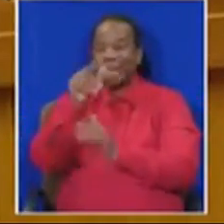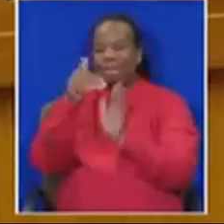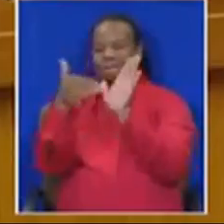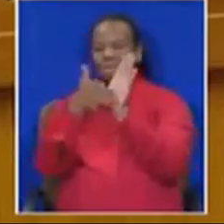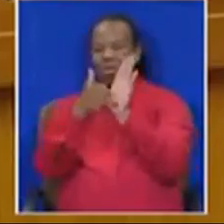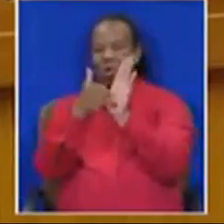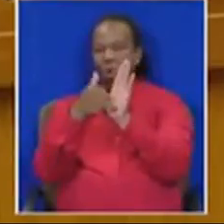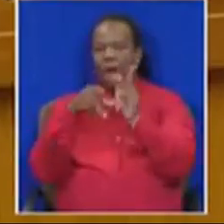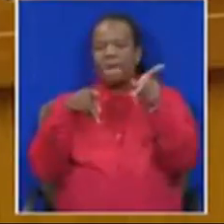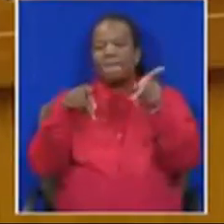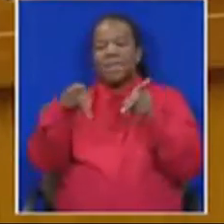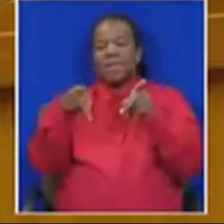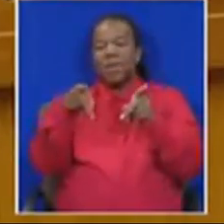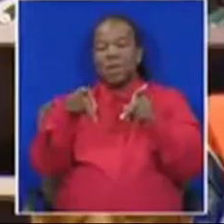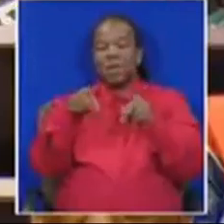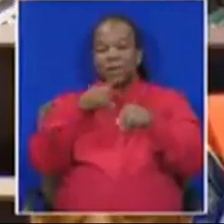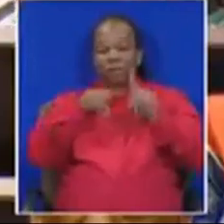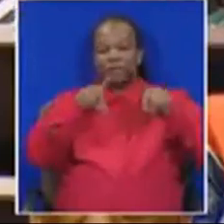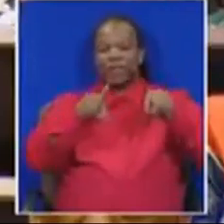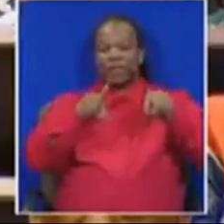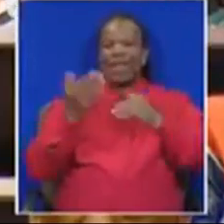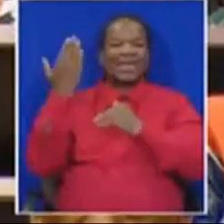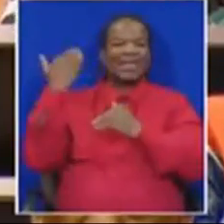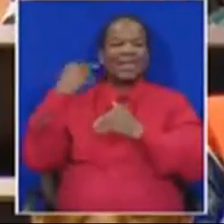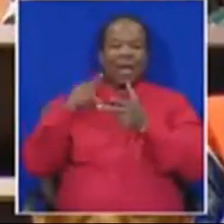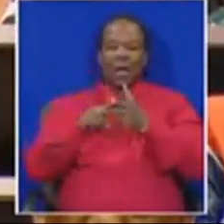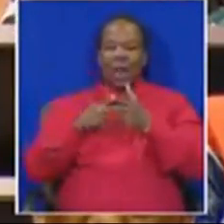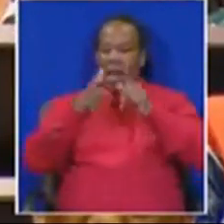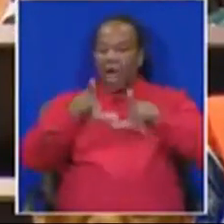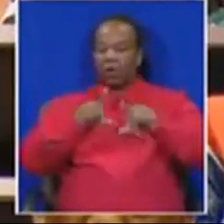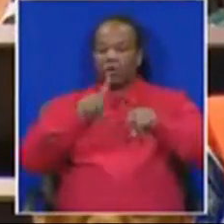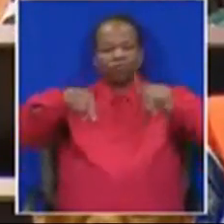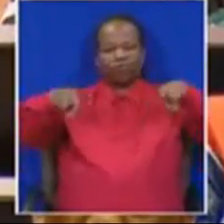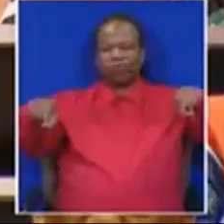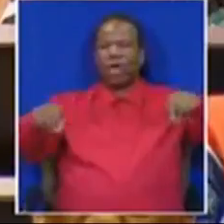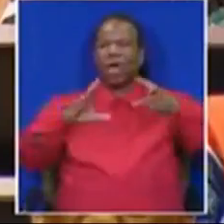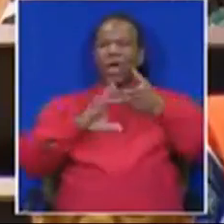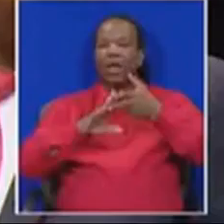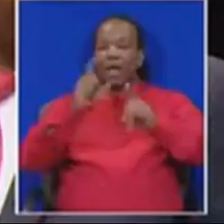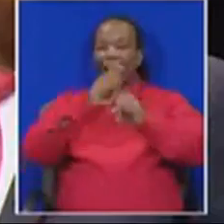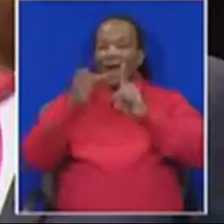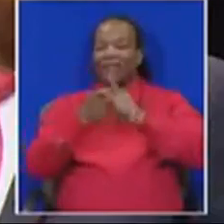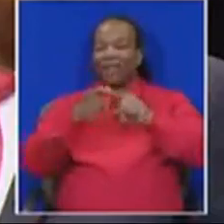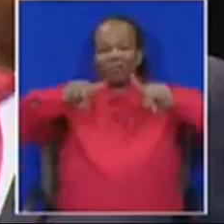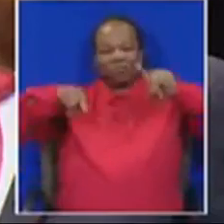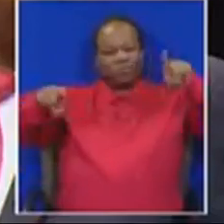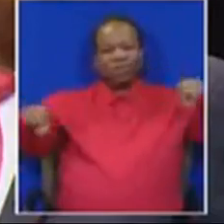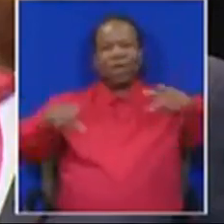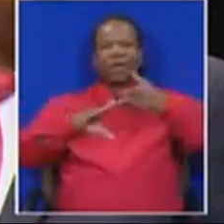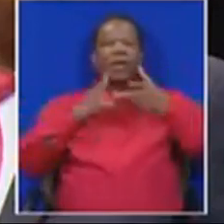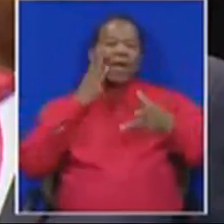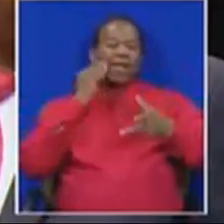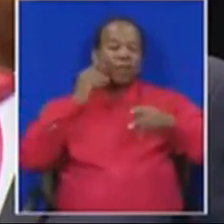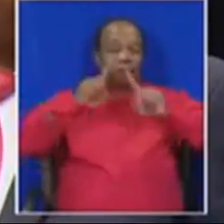with different histories, different languages, different cultures,